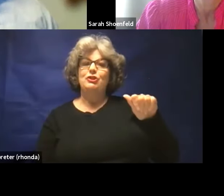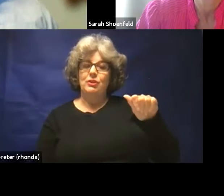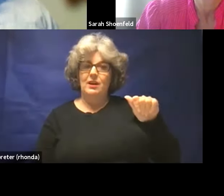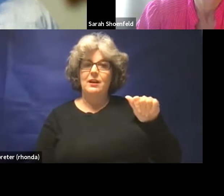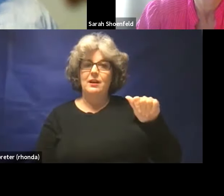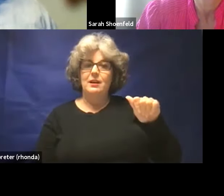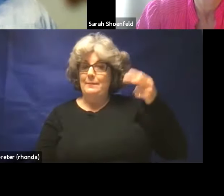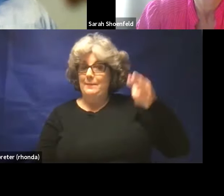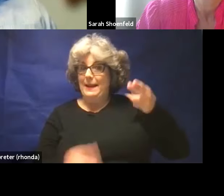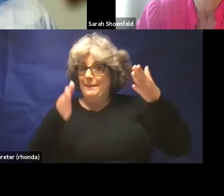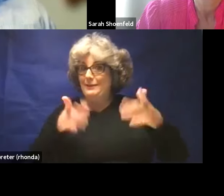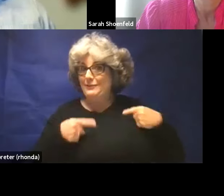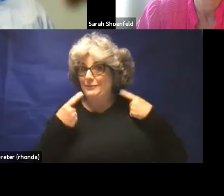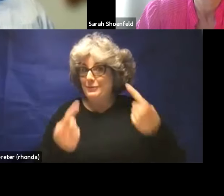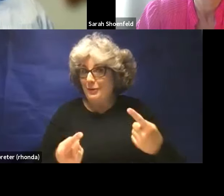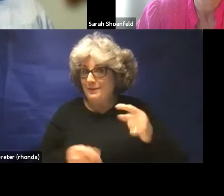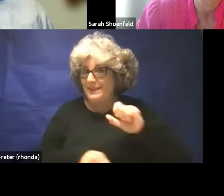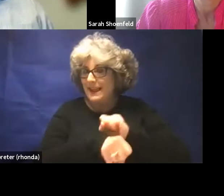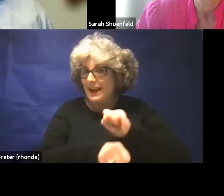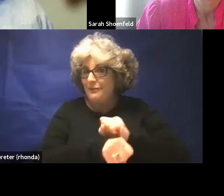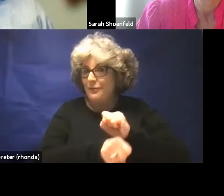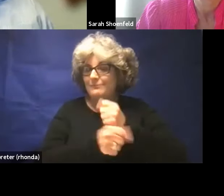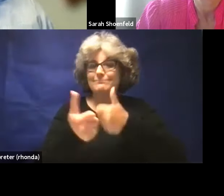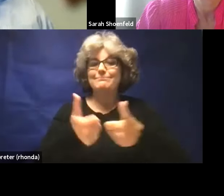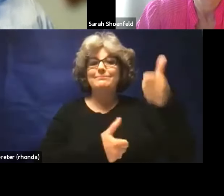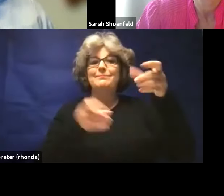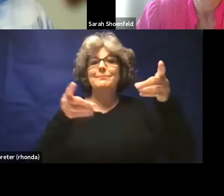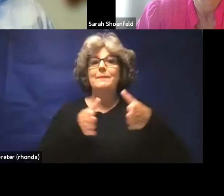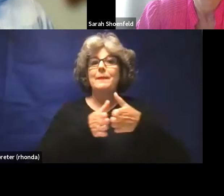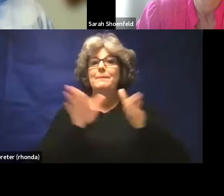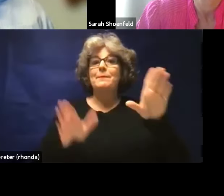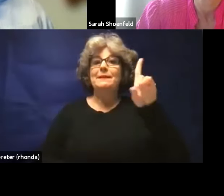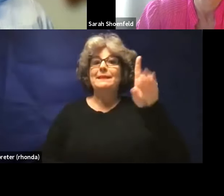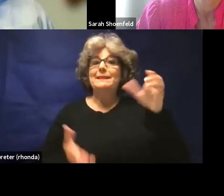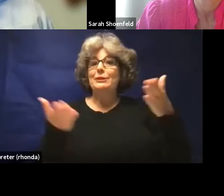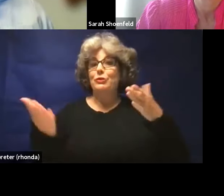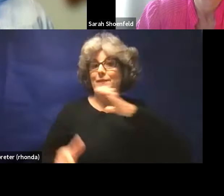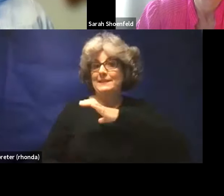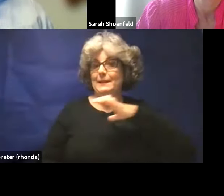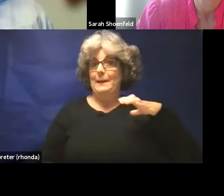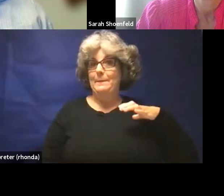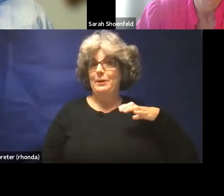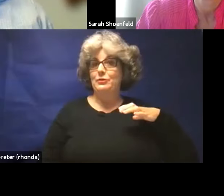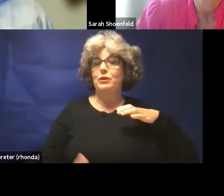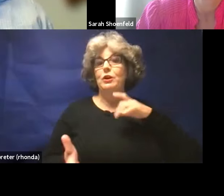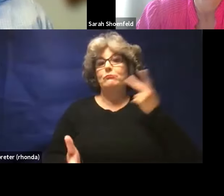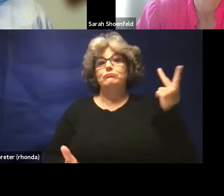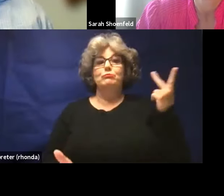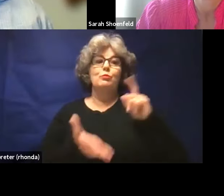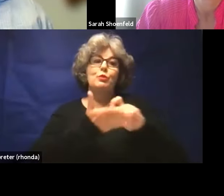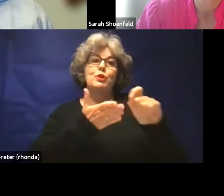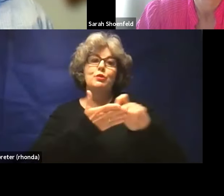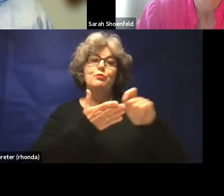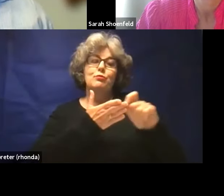She's become a historian since I originally worked with her. She was the executive director of the DC Public Service Commission. We wrote a